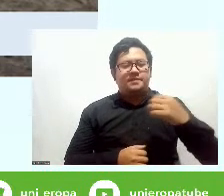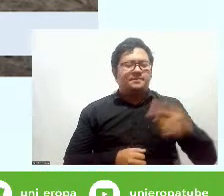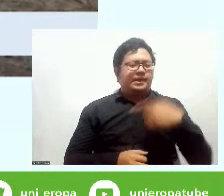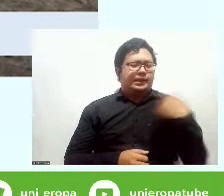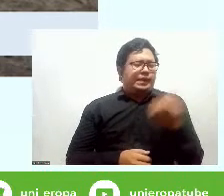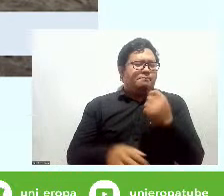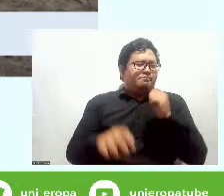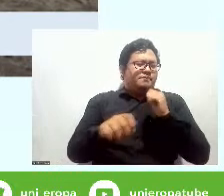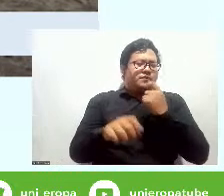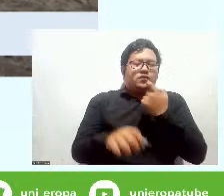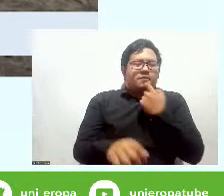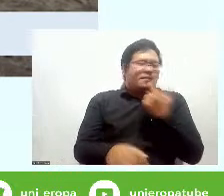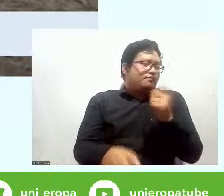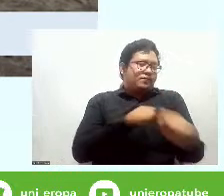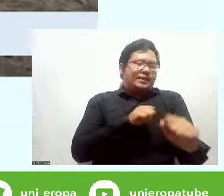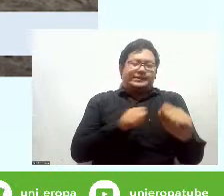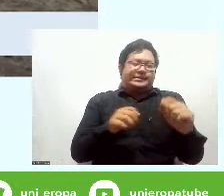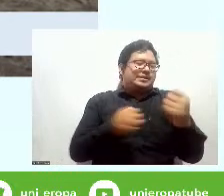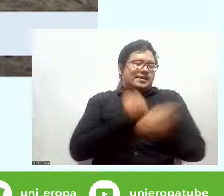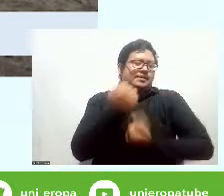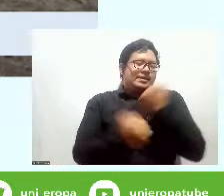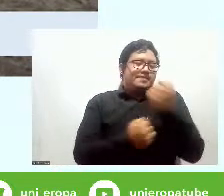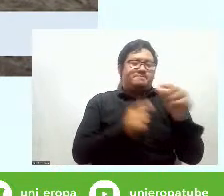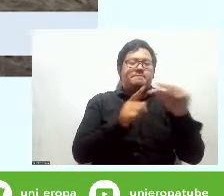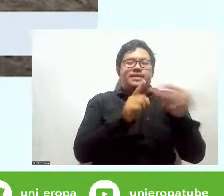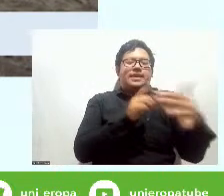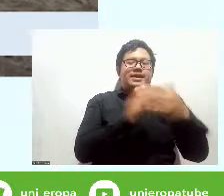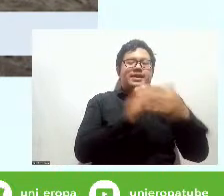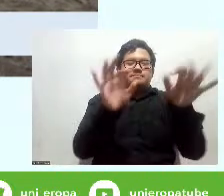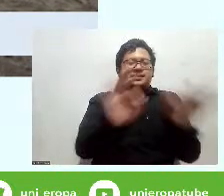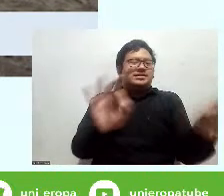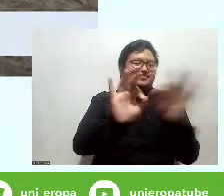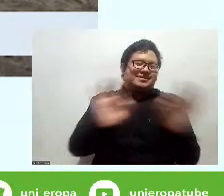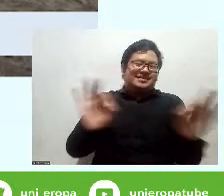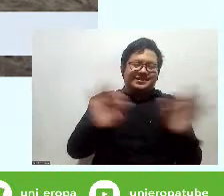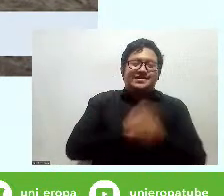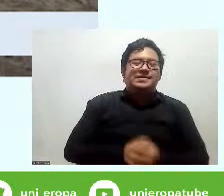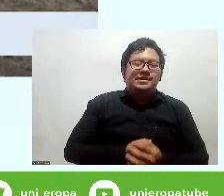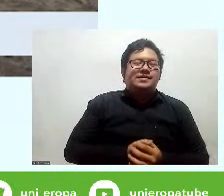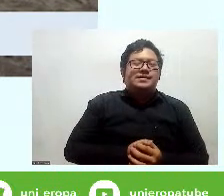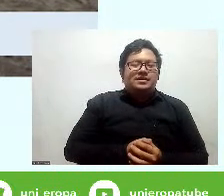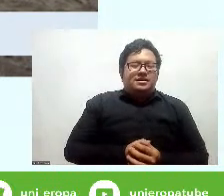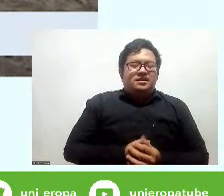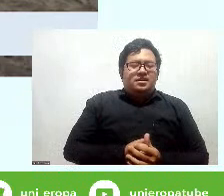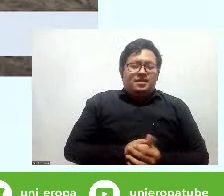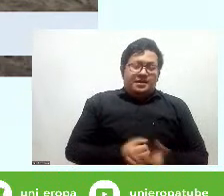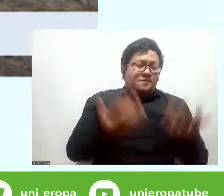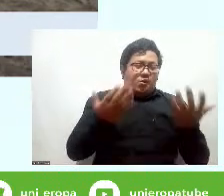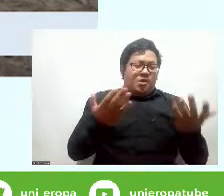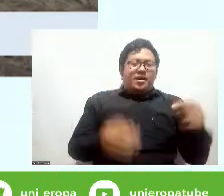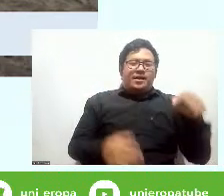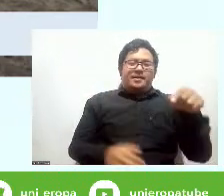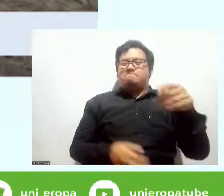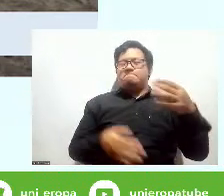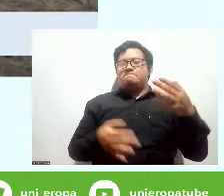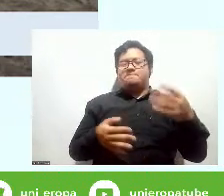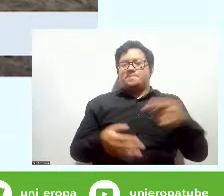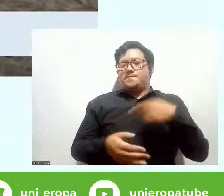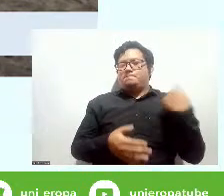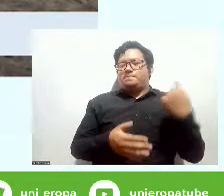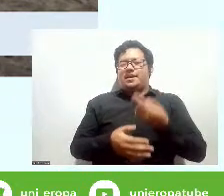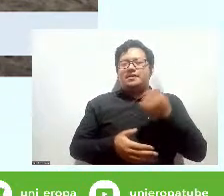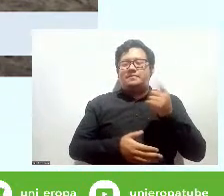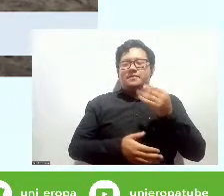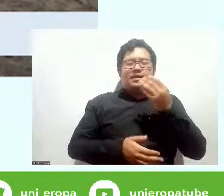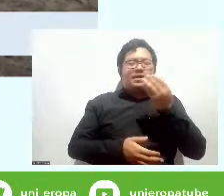that something when each hand Movement everywhere Everytime you go to the